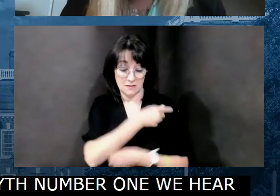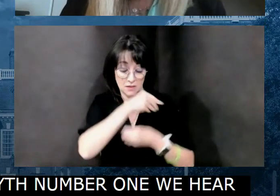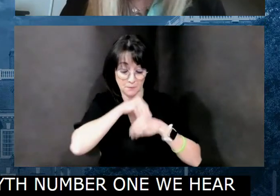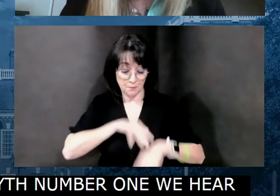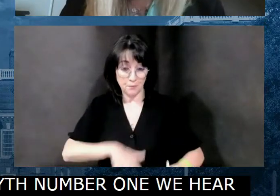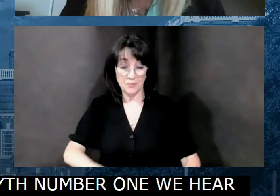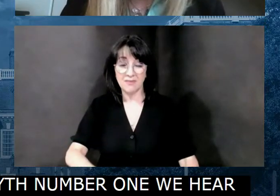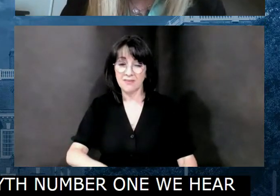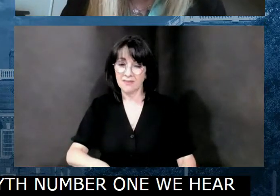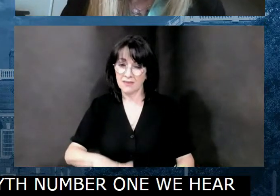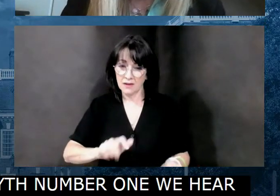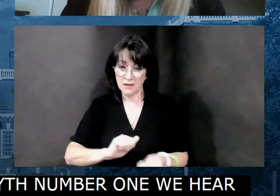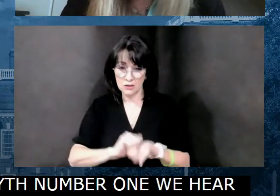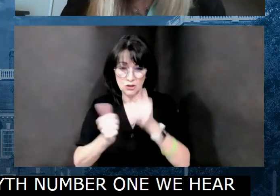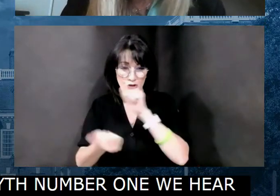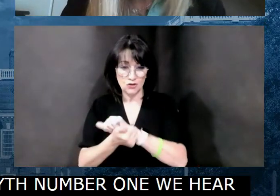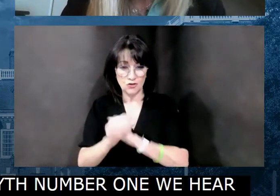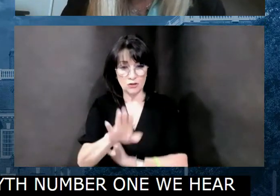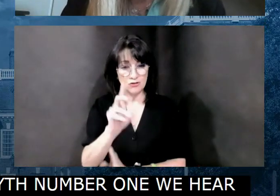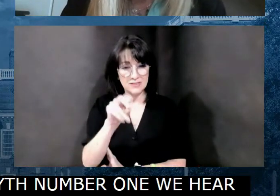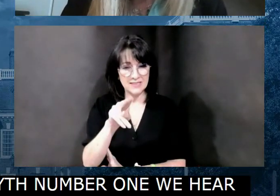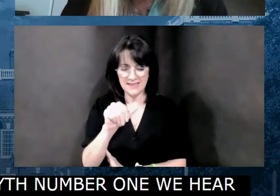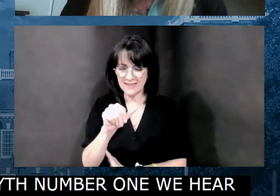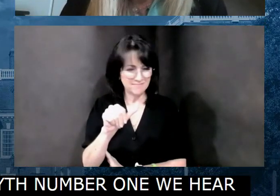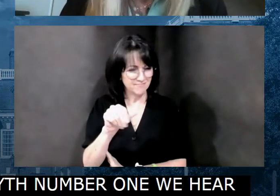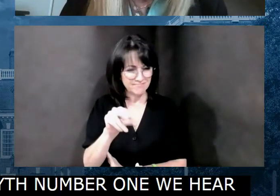therefore cannot alter it.